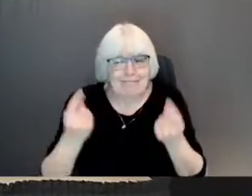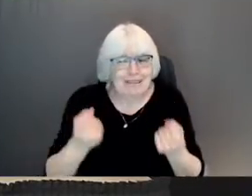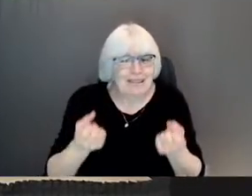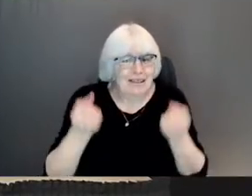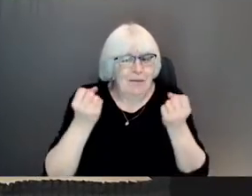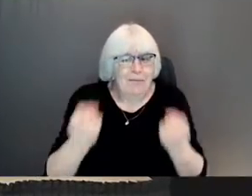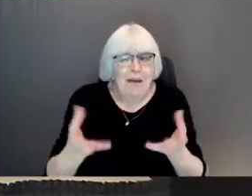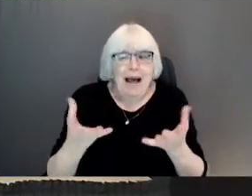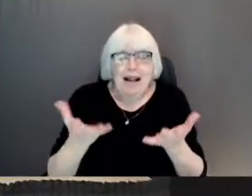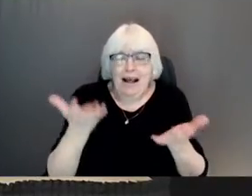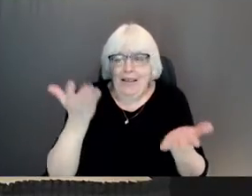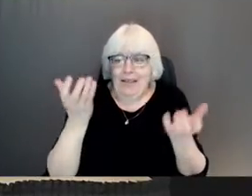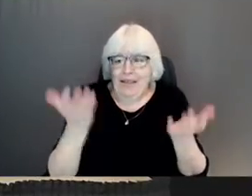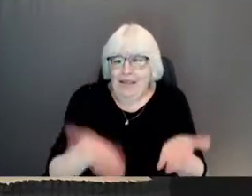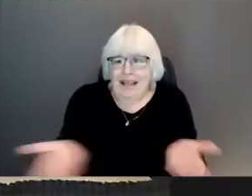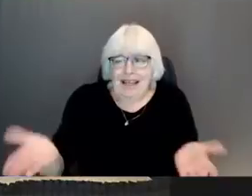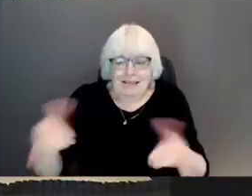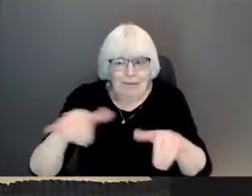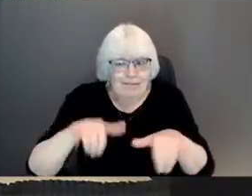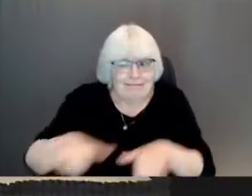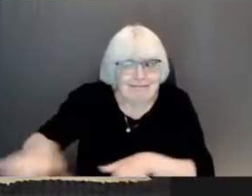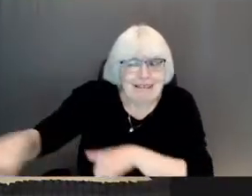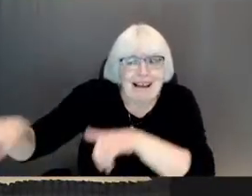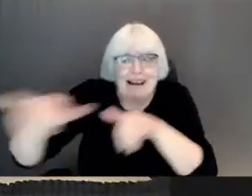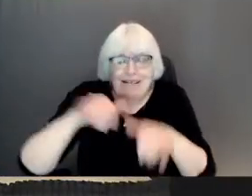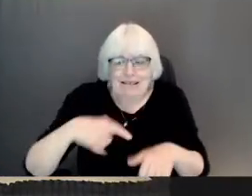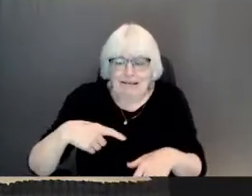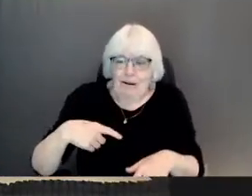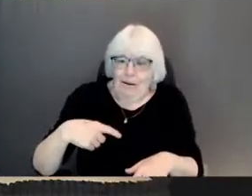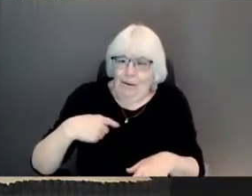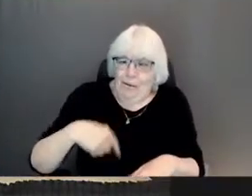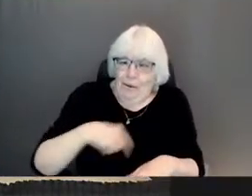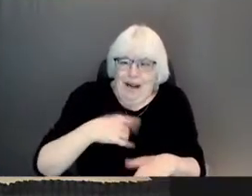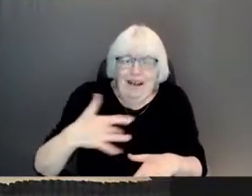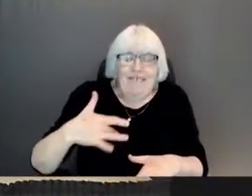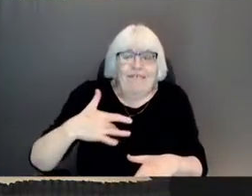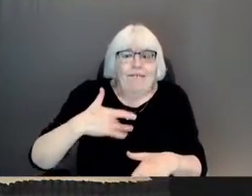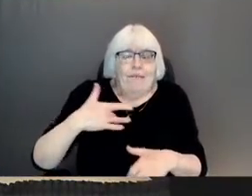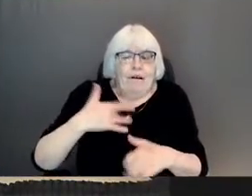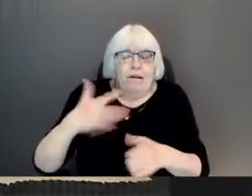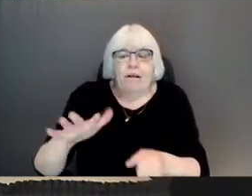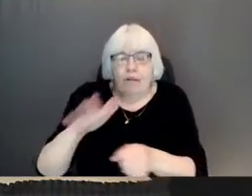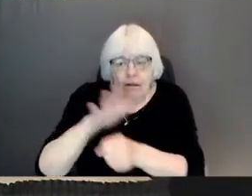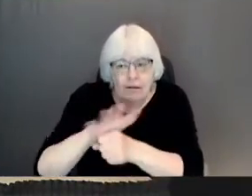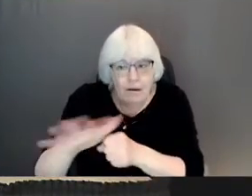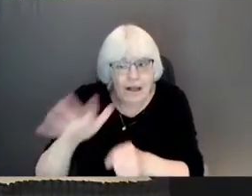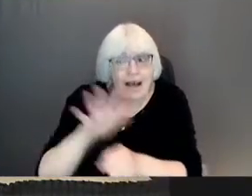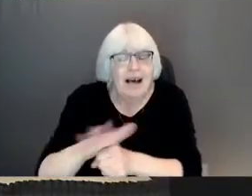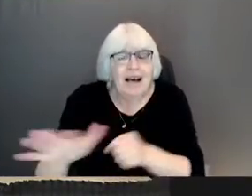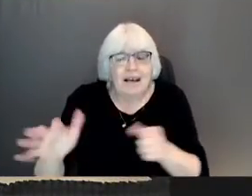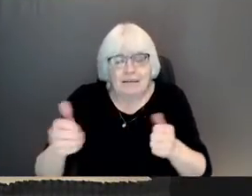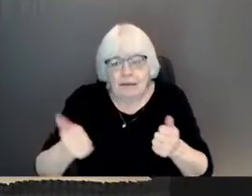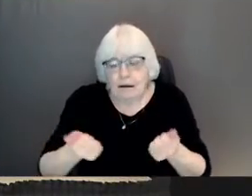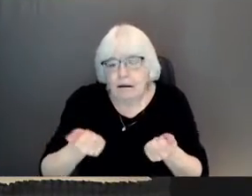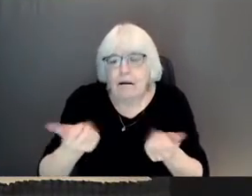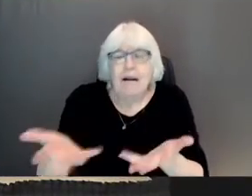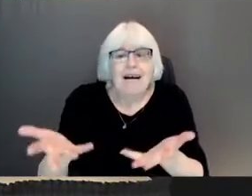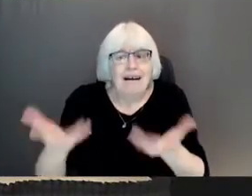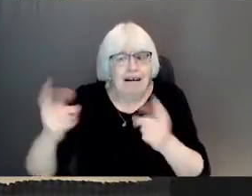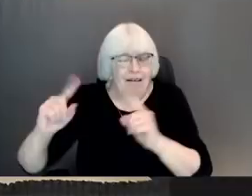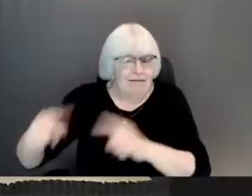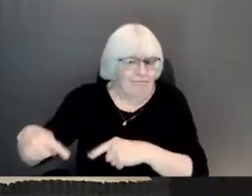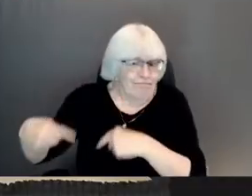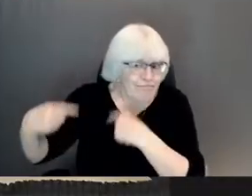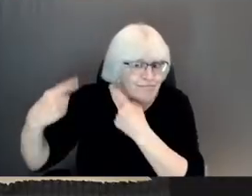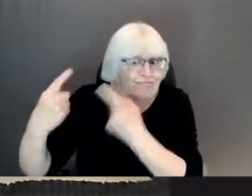We've been into this grind for a long time, and it's certainly taking its toll on all of us. One of those issues is pertaining to sports